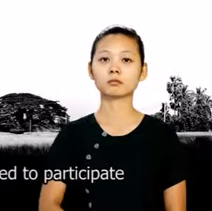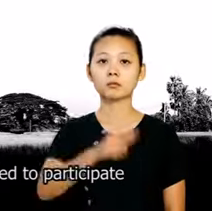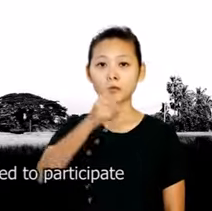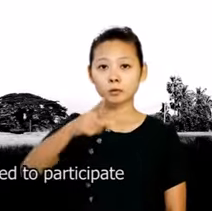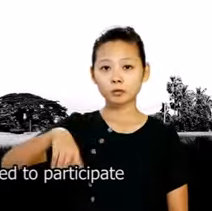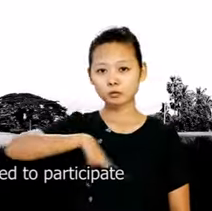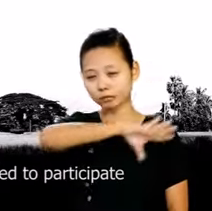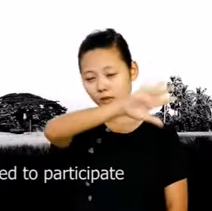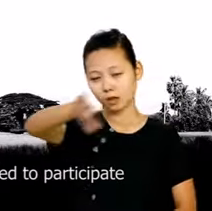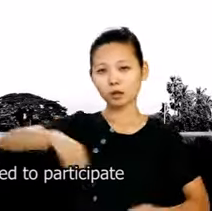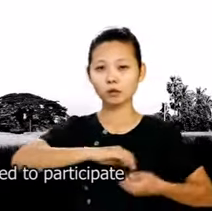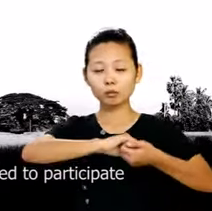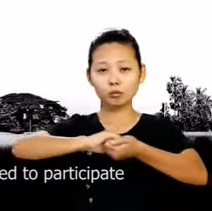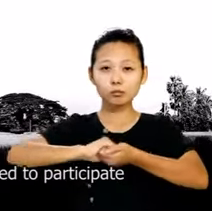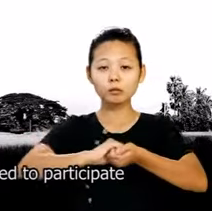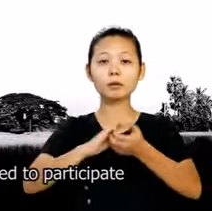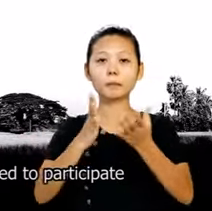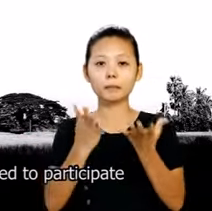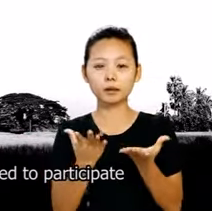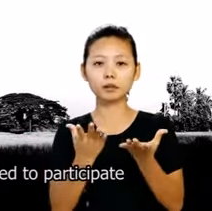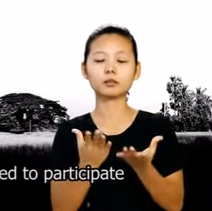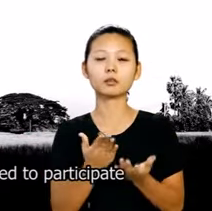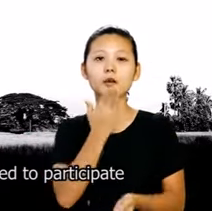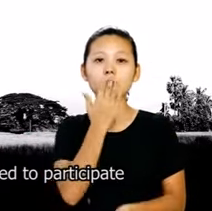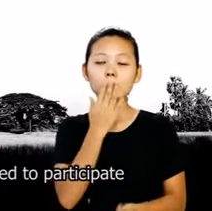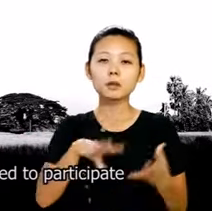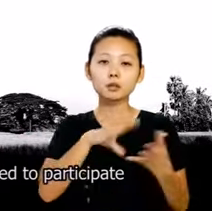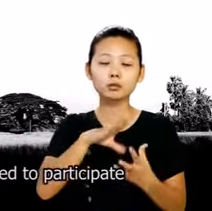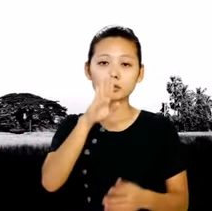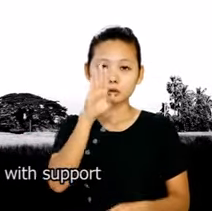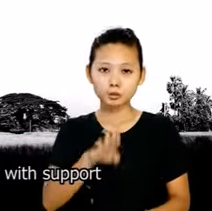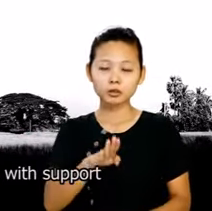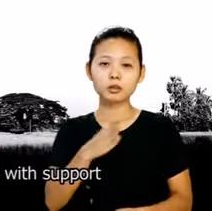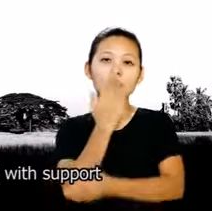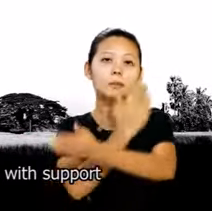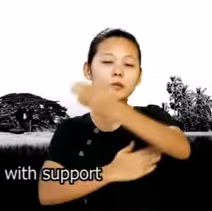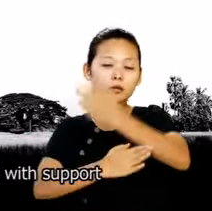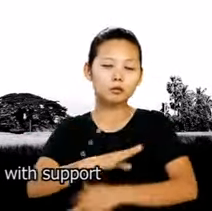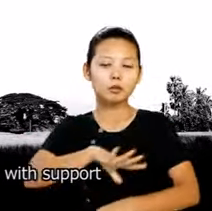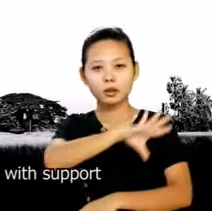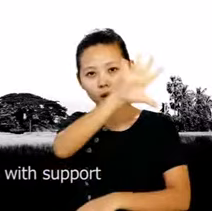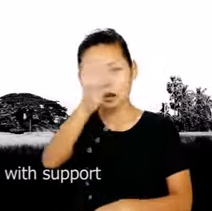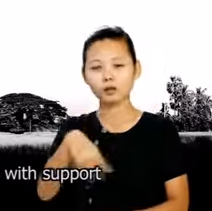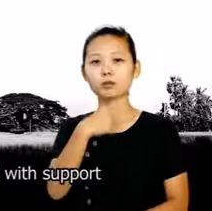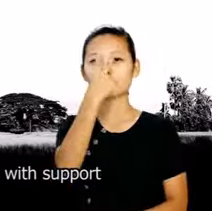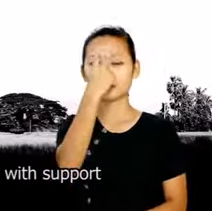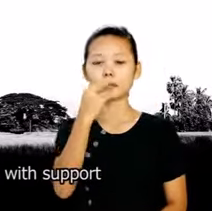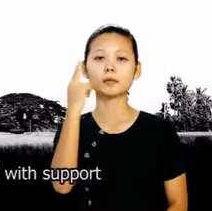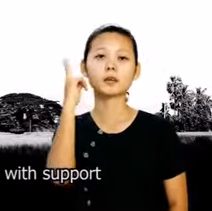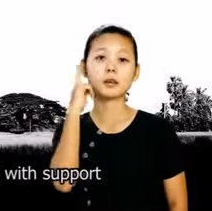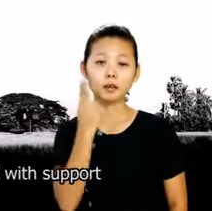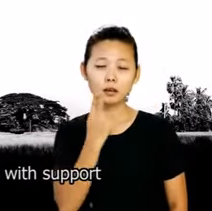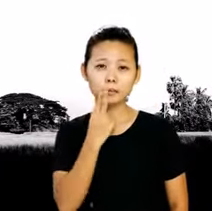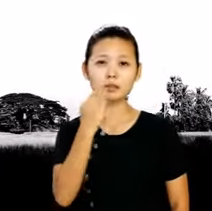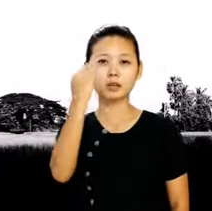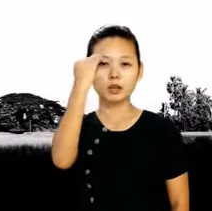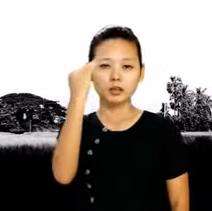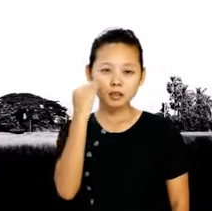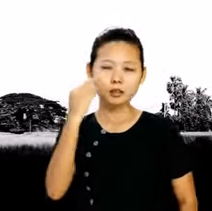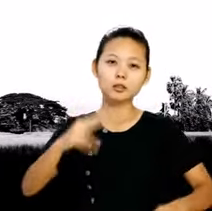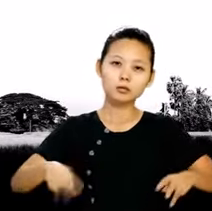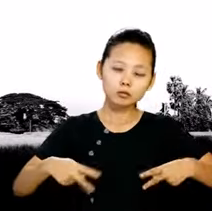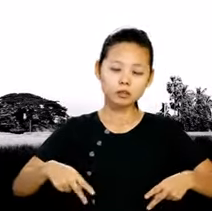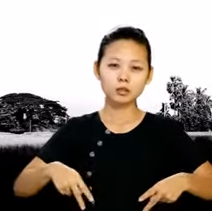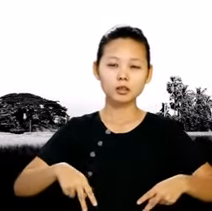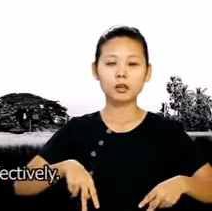Inclusion, however, is when people are invited to participate in community activities and are provided with support according